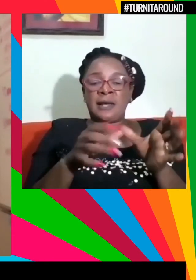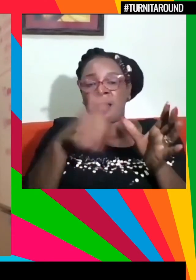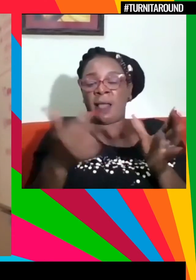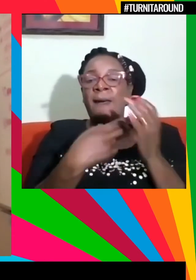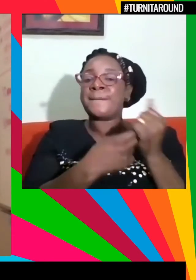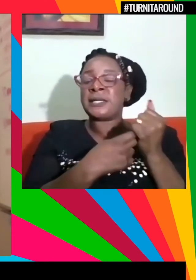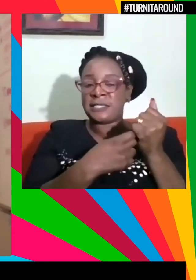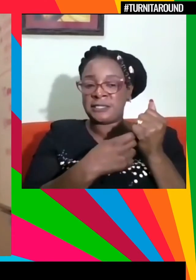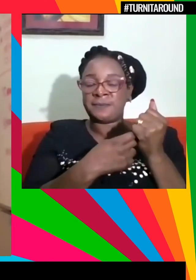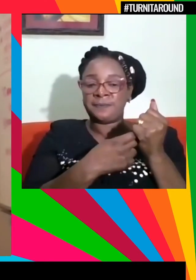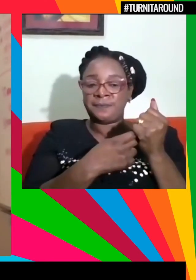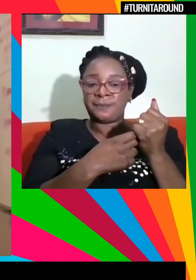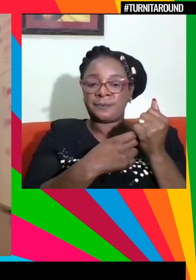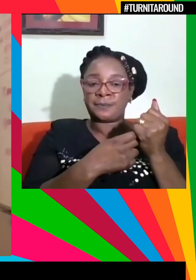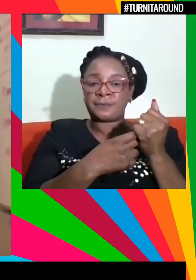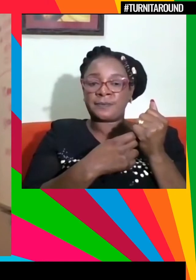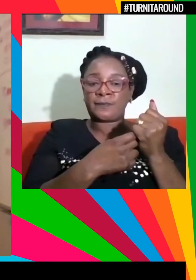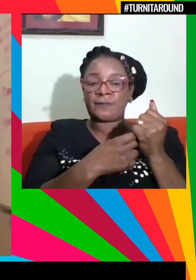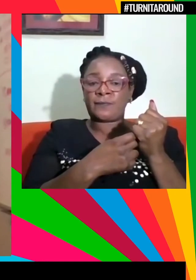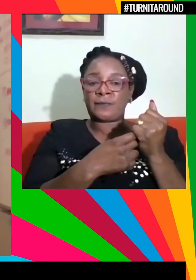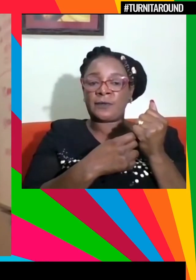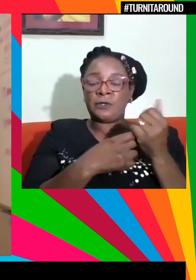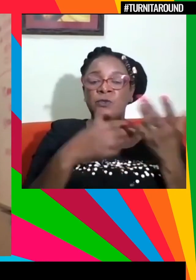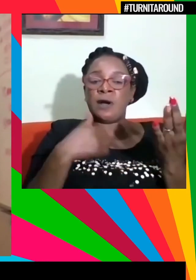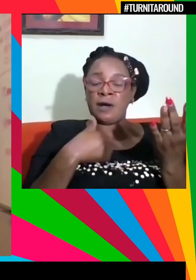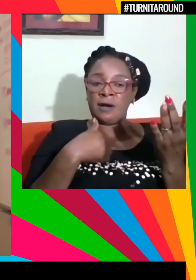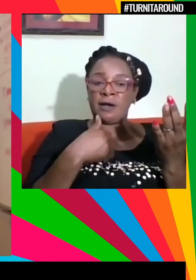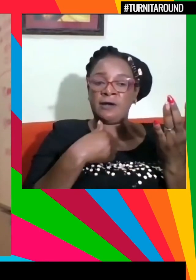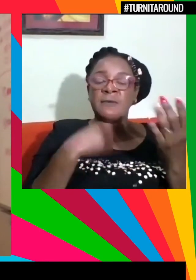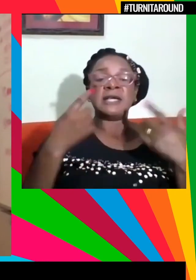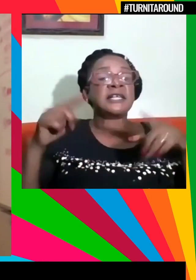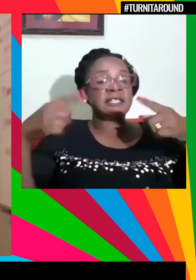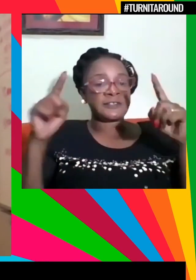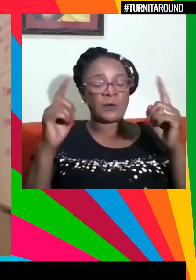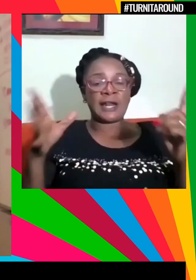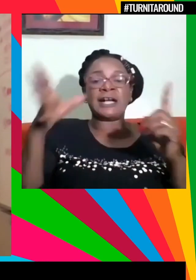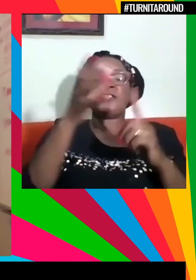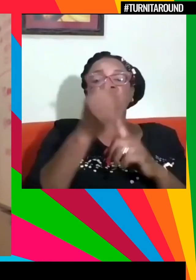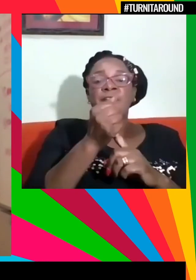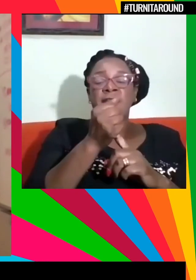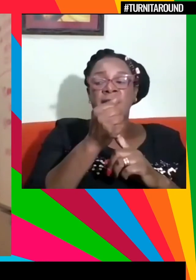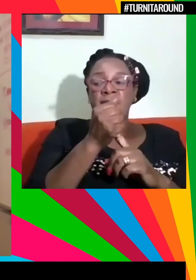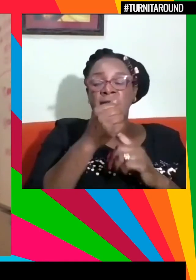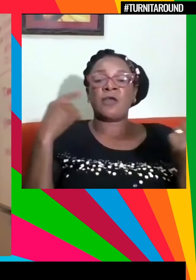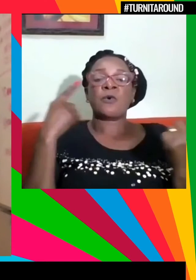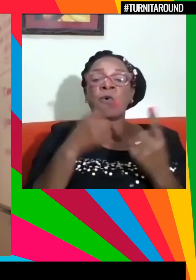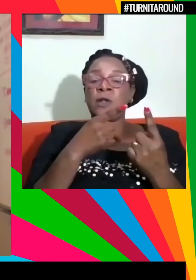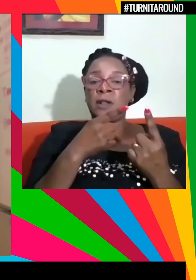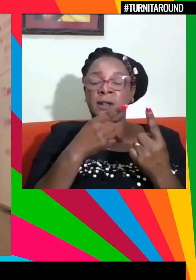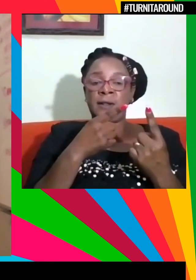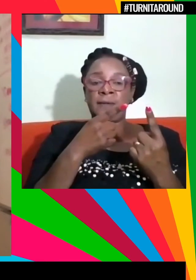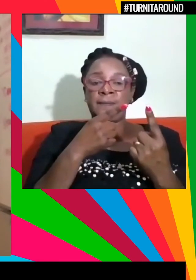partners that in order to actually really be successful in achieving these goals